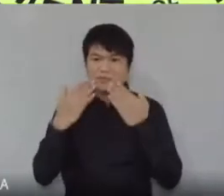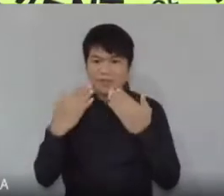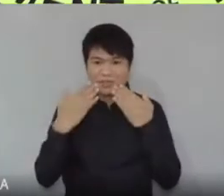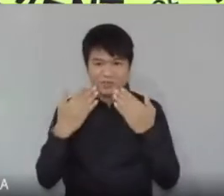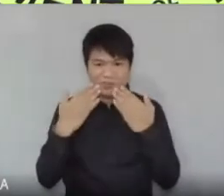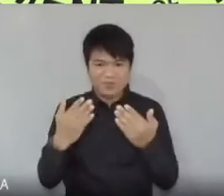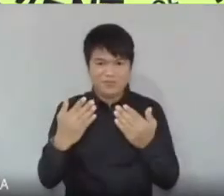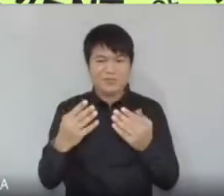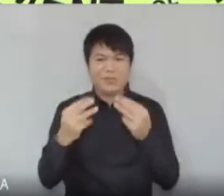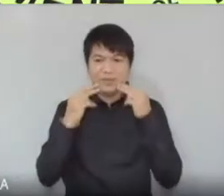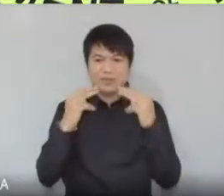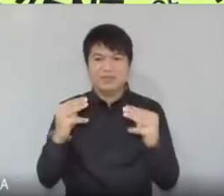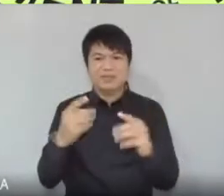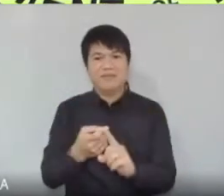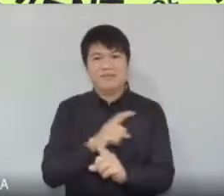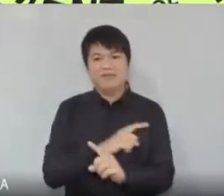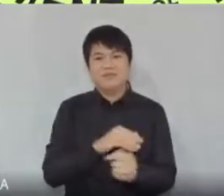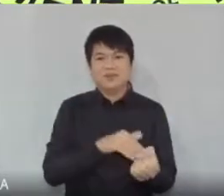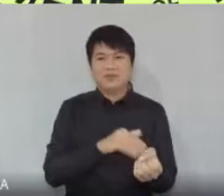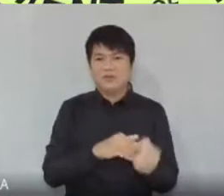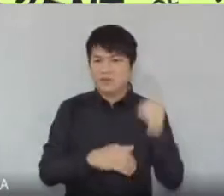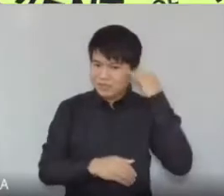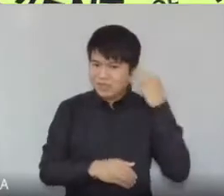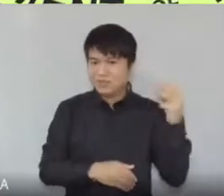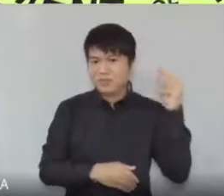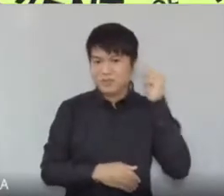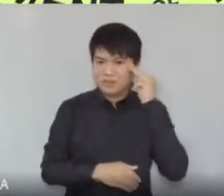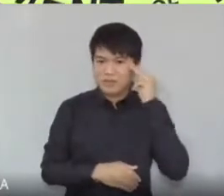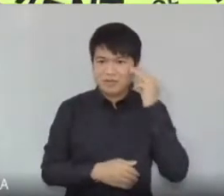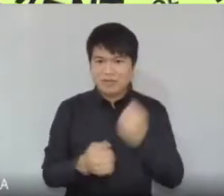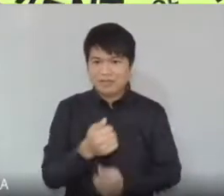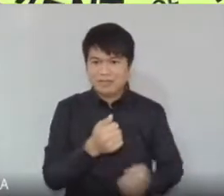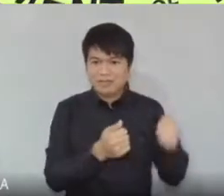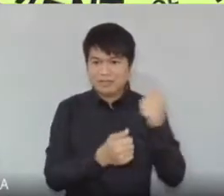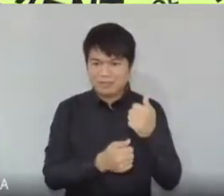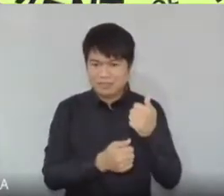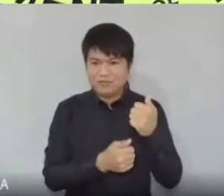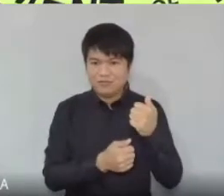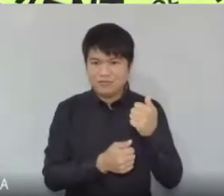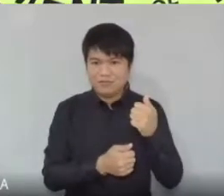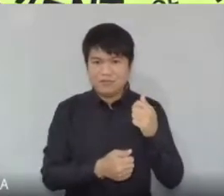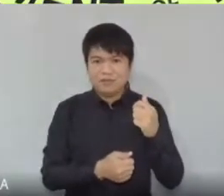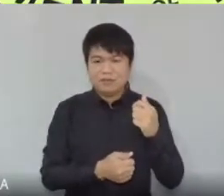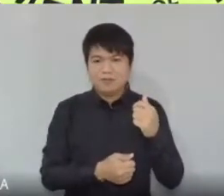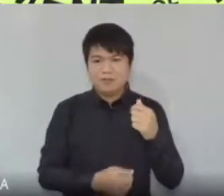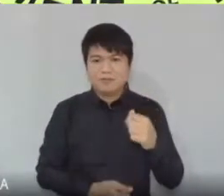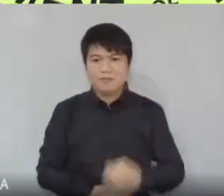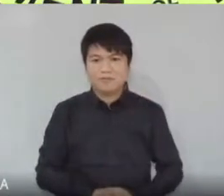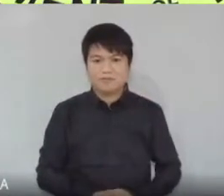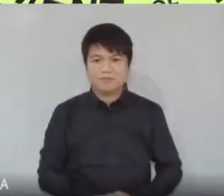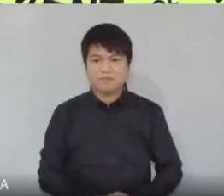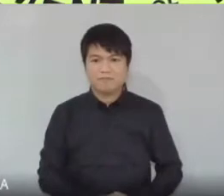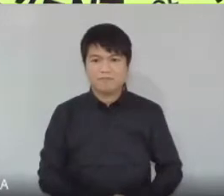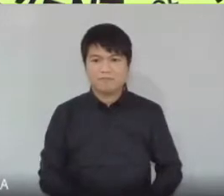Dr. Montoya and the PCHRD and DOH definitely are ally in all of these R&D and innovations